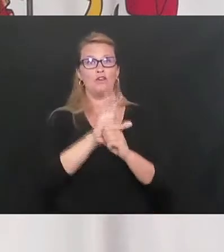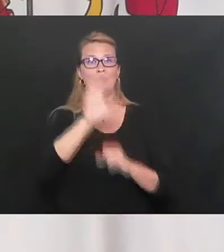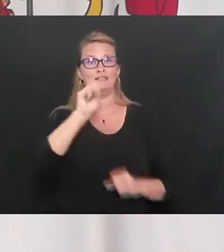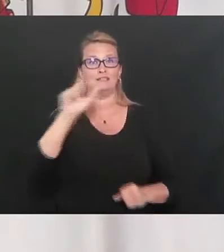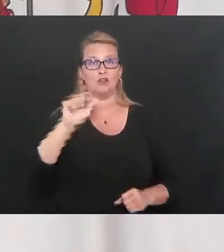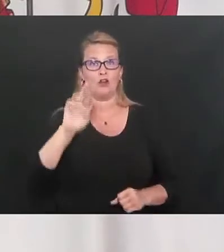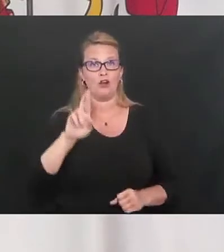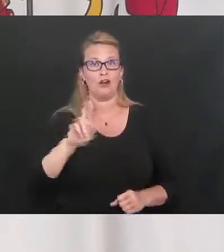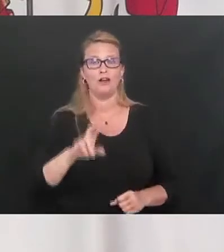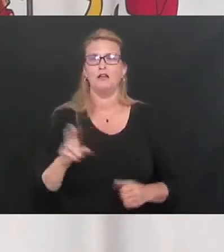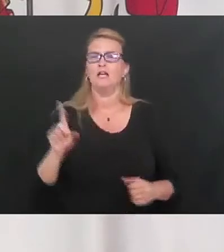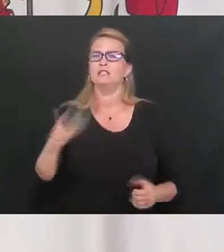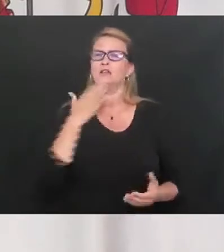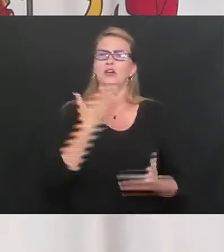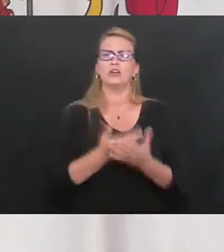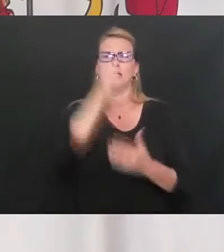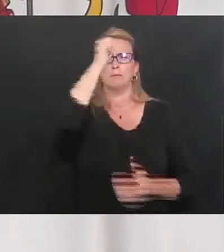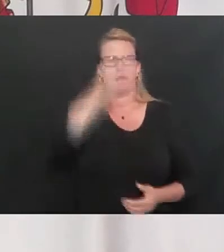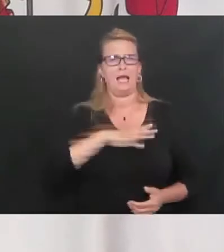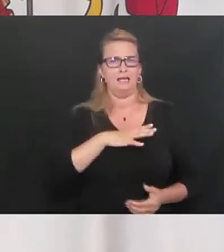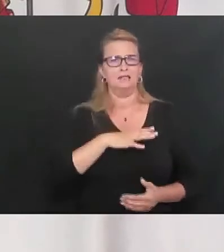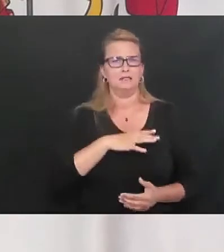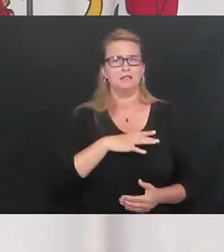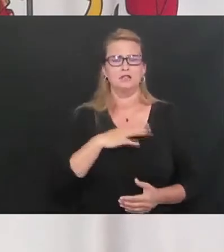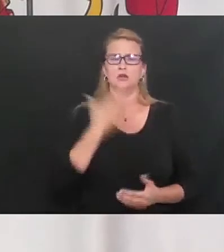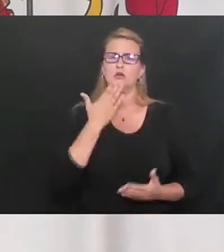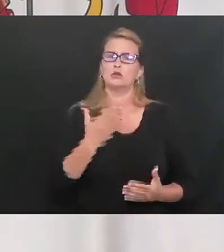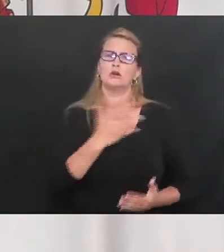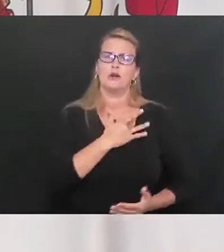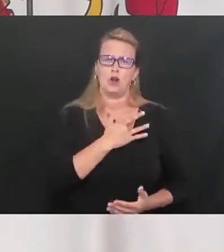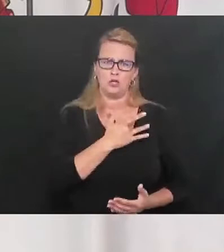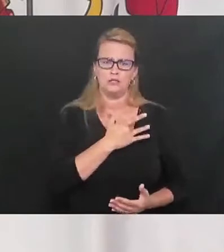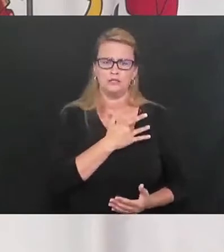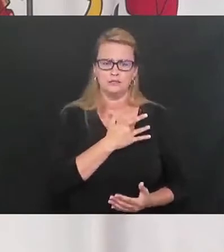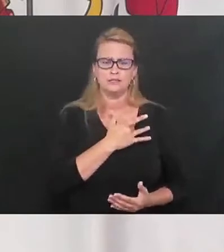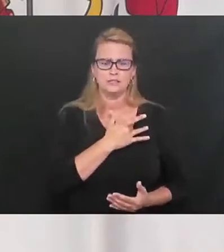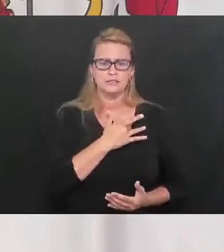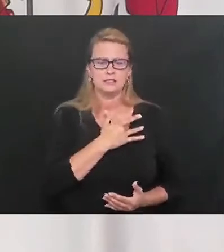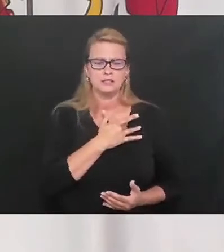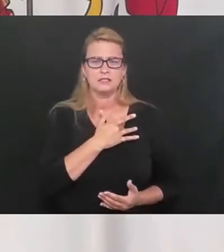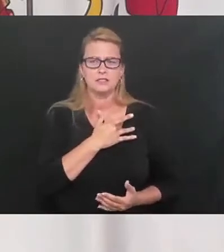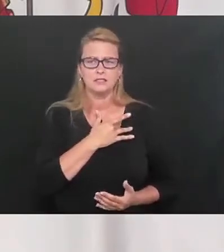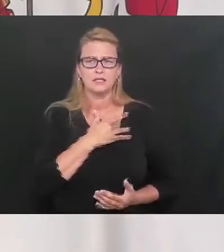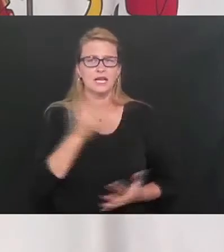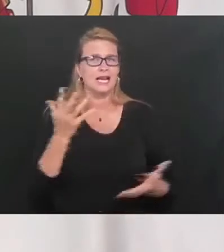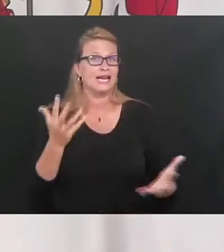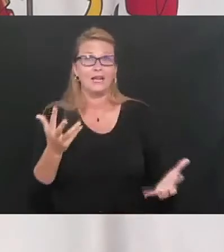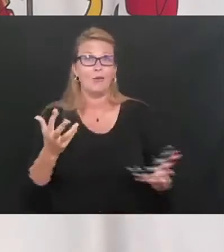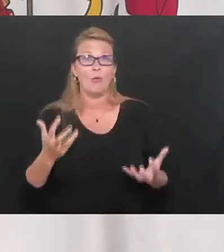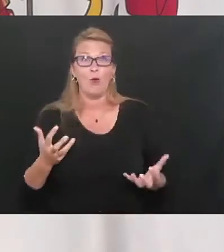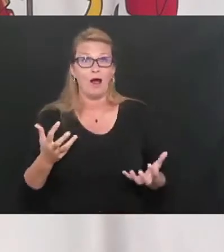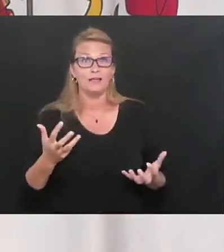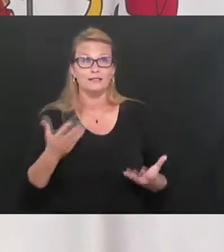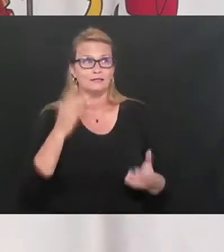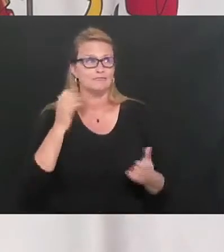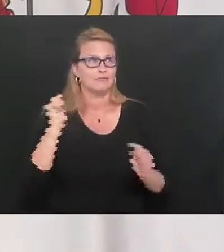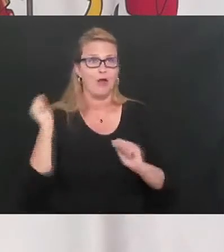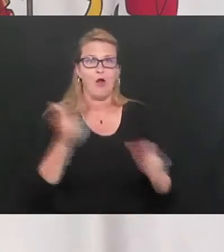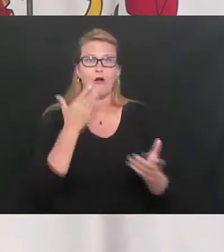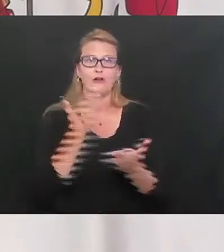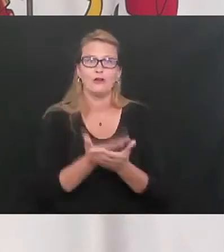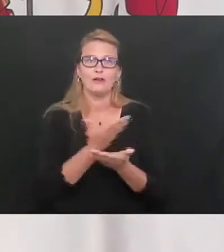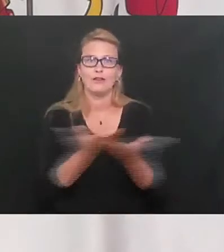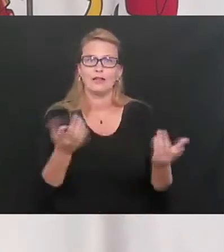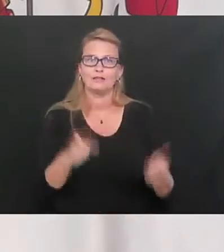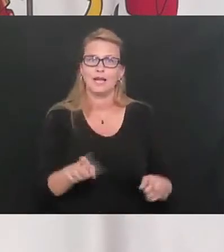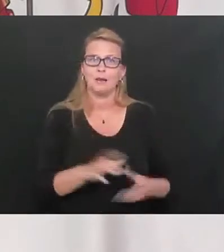man, good man with a good heart and everything, and he's just wanting nothing but good. How can